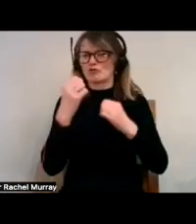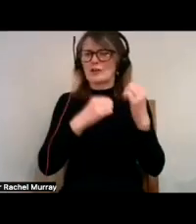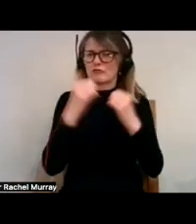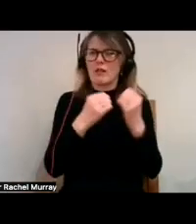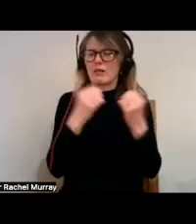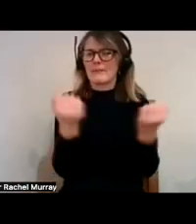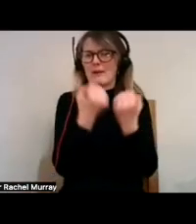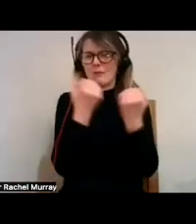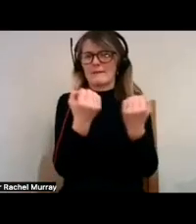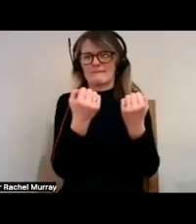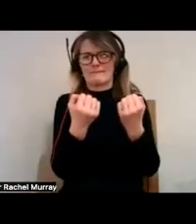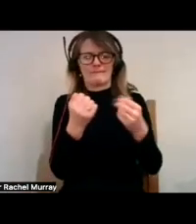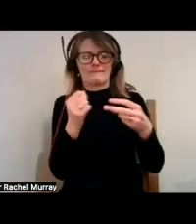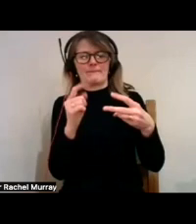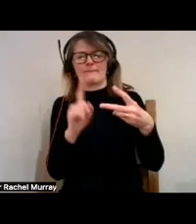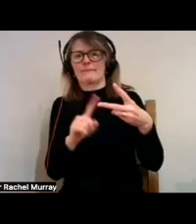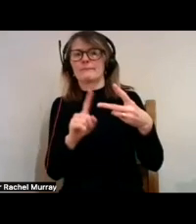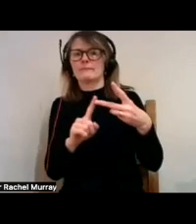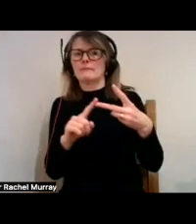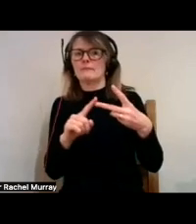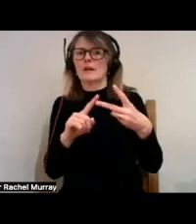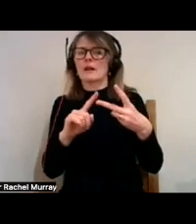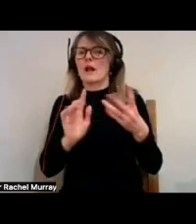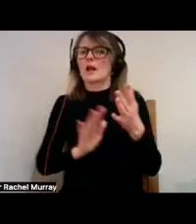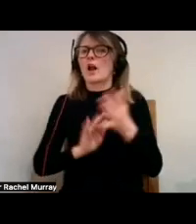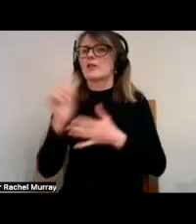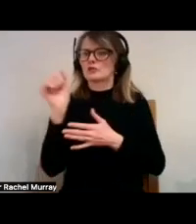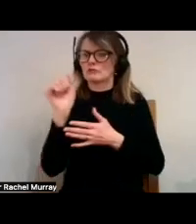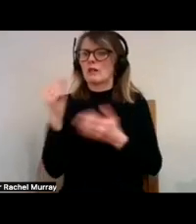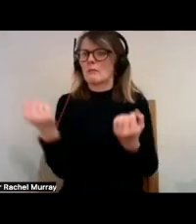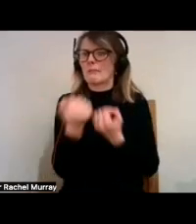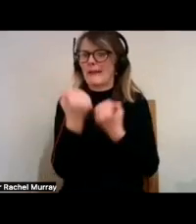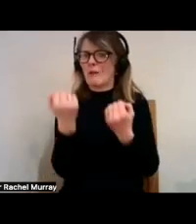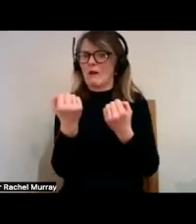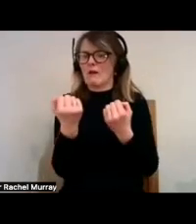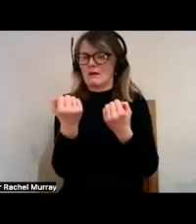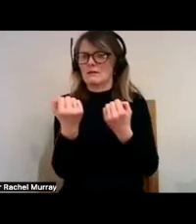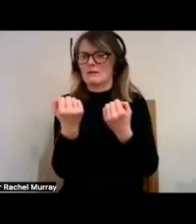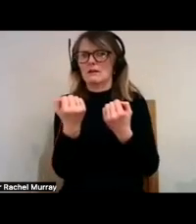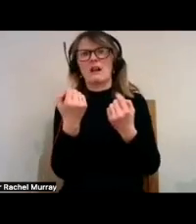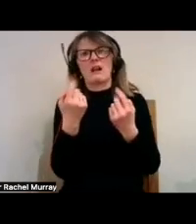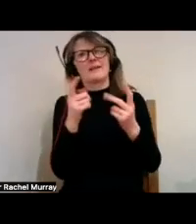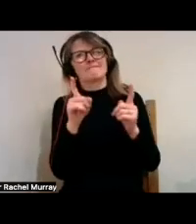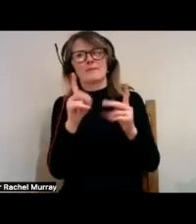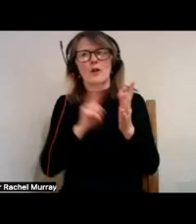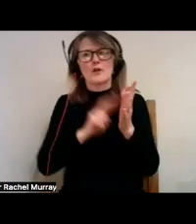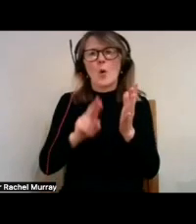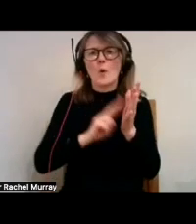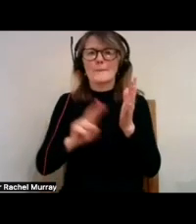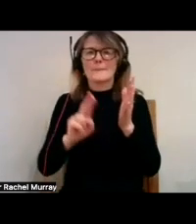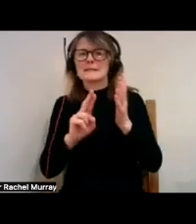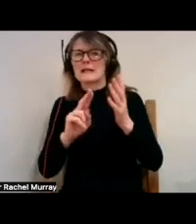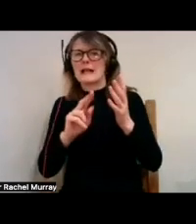Cultural power was another strand. And this is the norms, the values, both explicit and